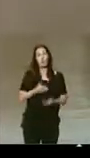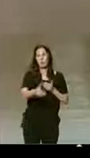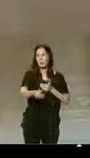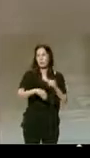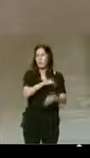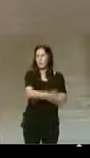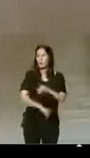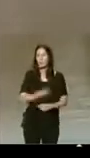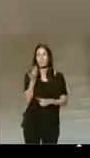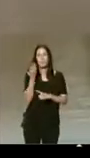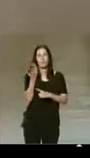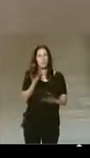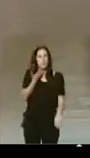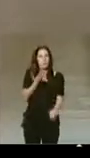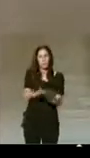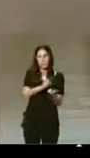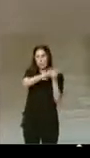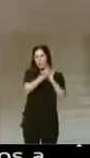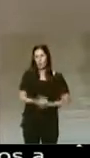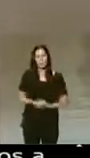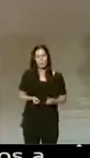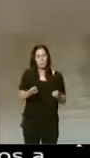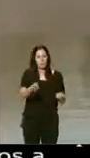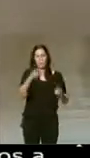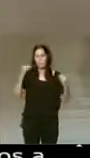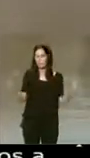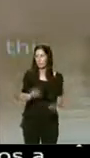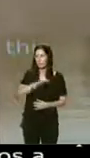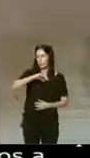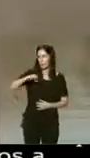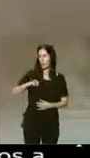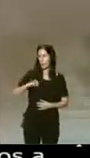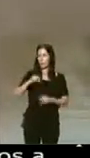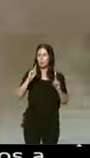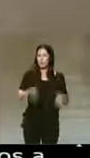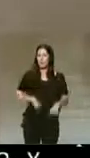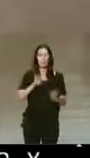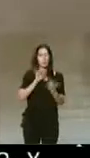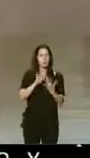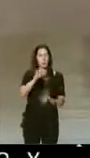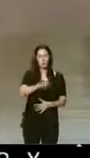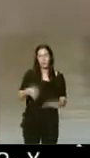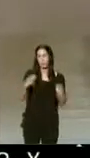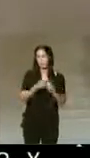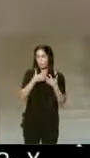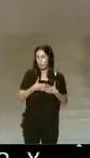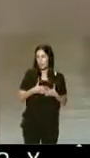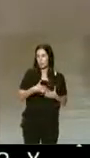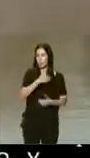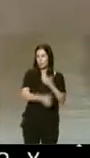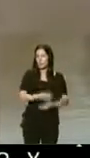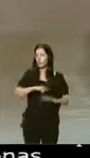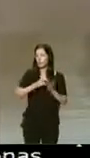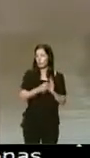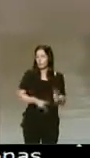believe that this is a reality, that this is going to improve the autonomy of people with impairments. It is going